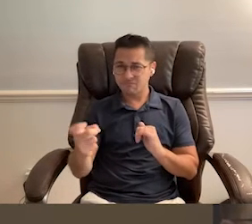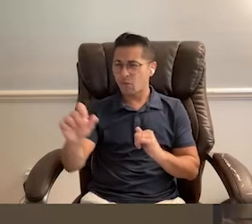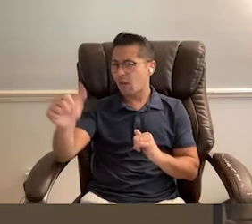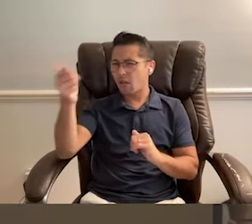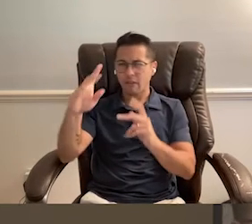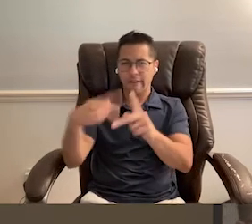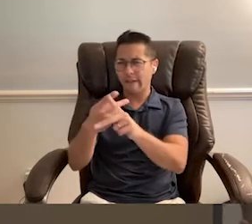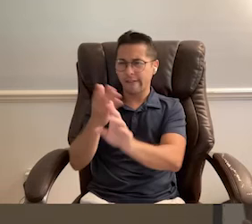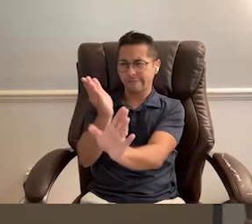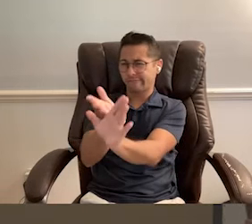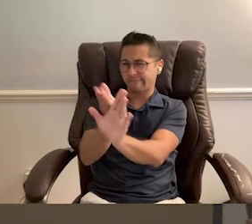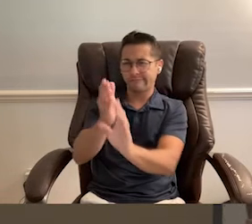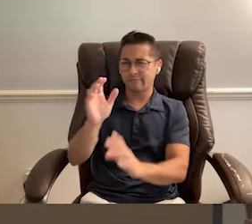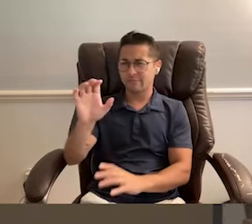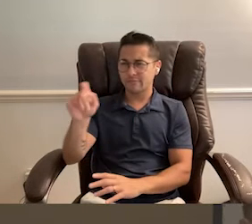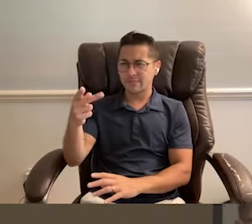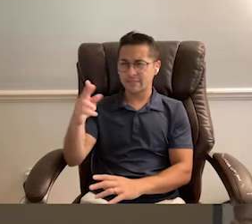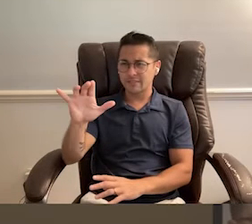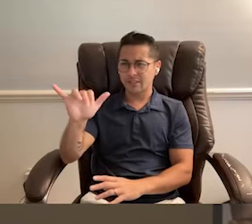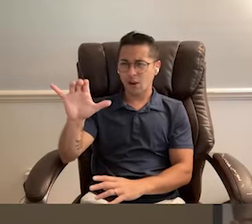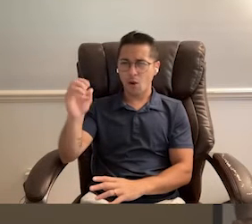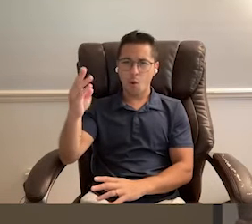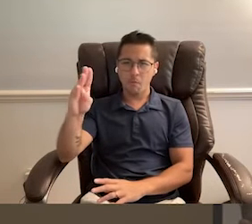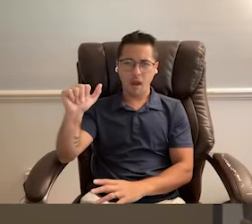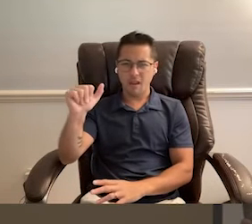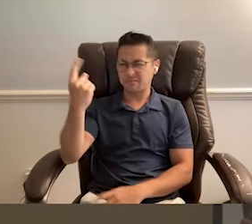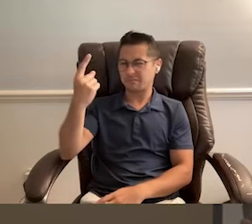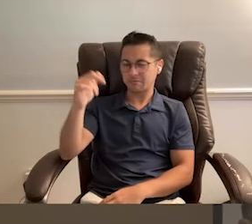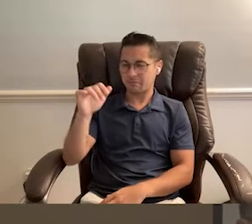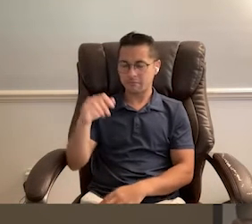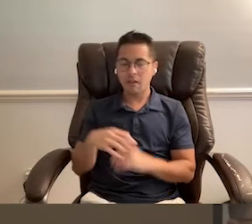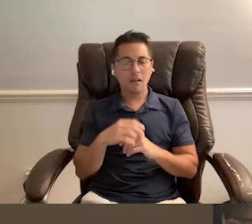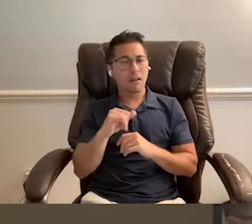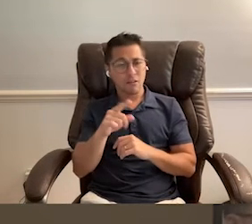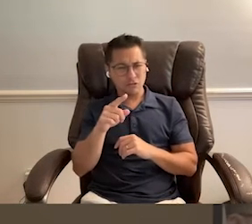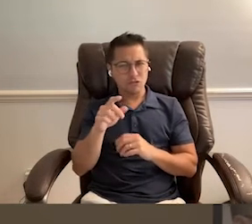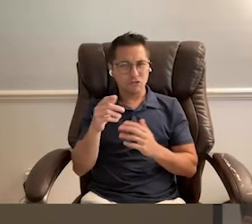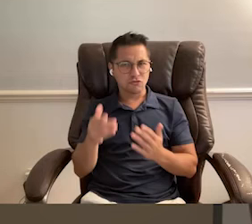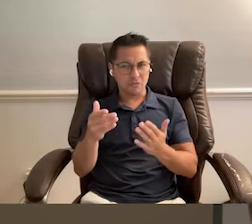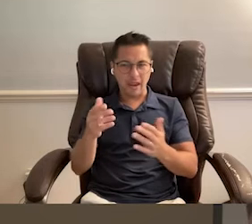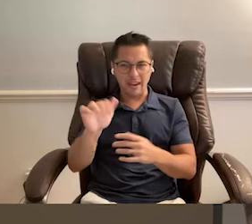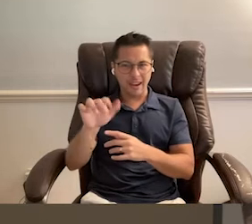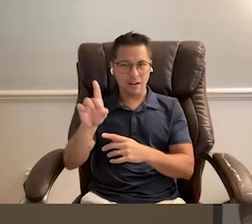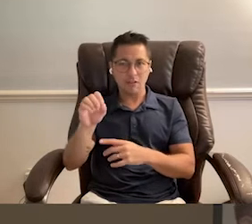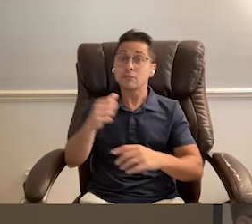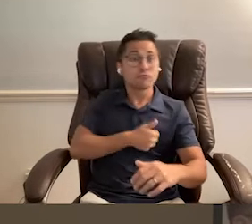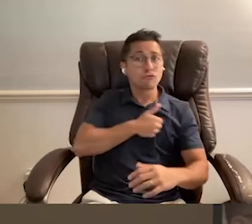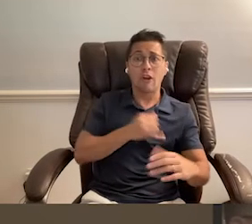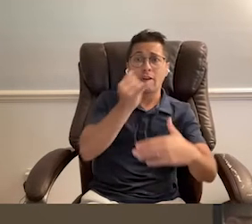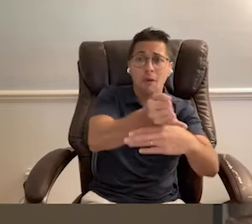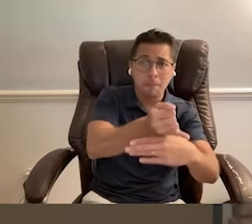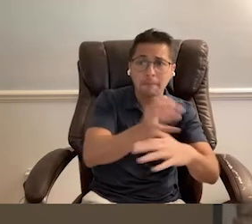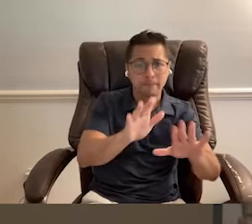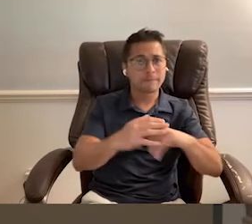psychology, something like that, Okay. but that was the I'll diagnosis. say if you had an ADOS, you'd be good. Sorry, I didn't mean to Okay, no, it's all good. get off tangent, but You yeah. have to check. We'll